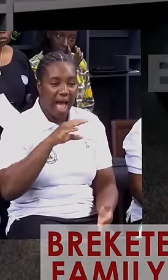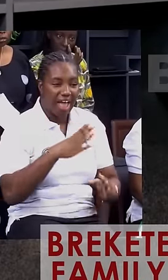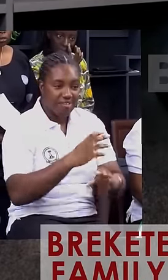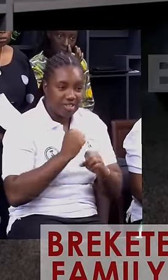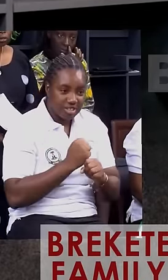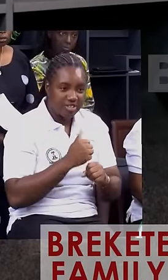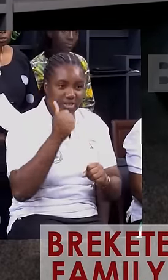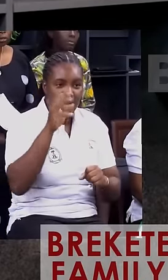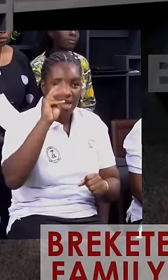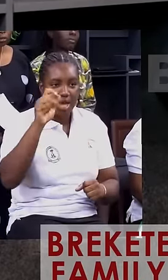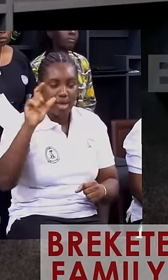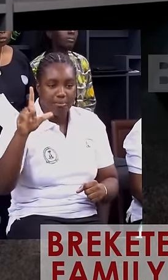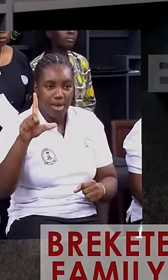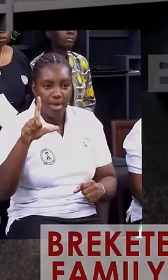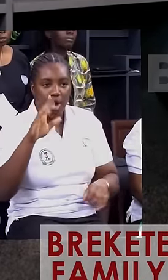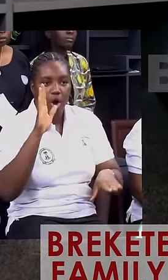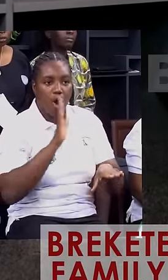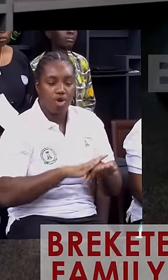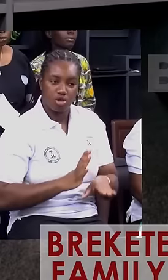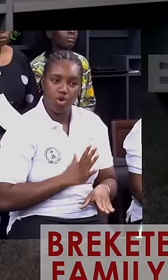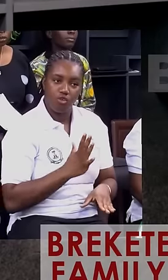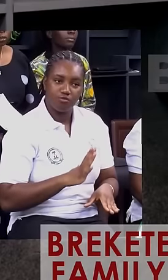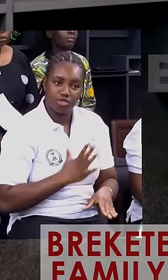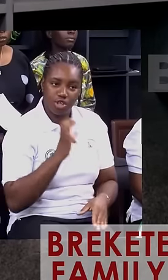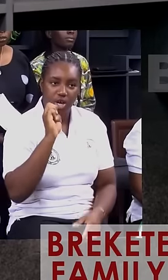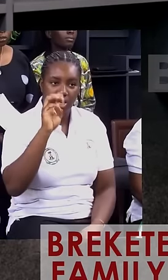on our official email